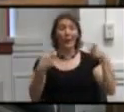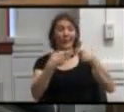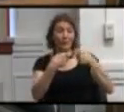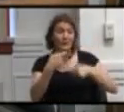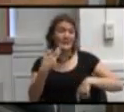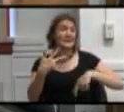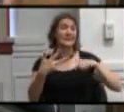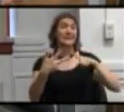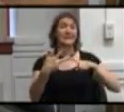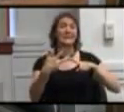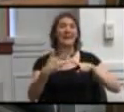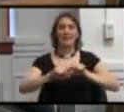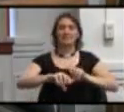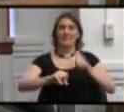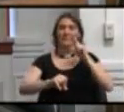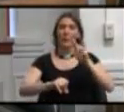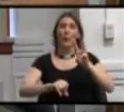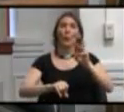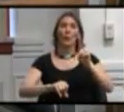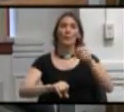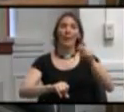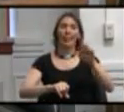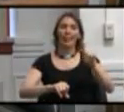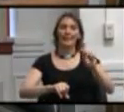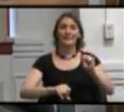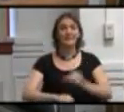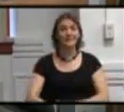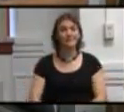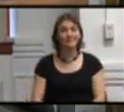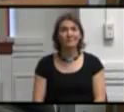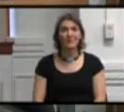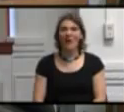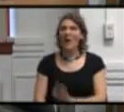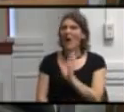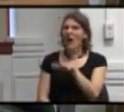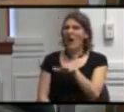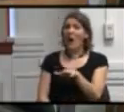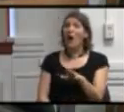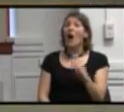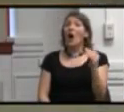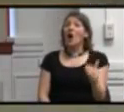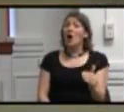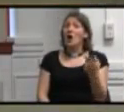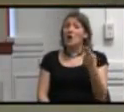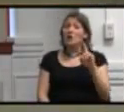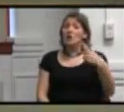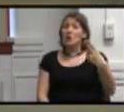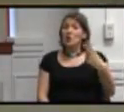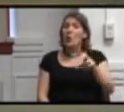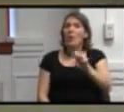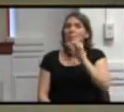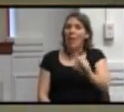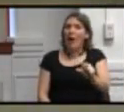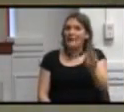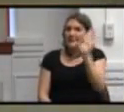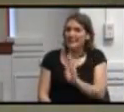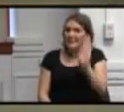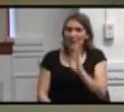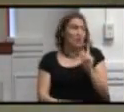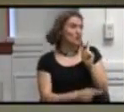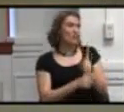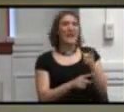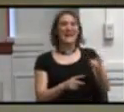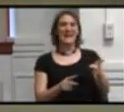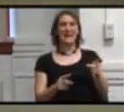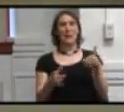needs, and wood pellet boilers we're putting in new as well. And Hugh likes beer, too. He does. He excellent. Does. He is oft